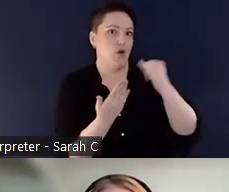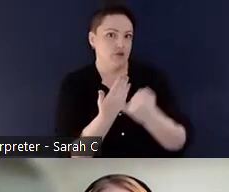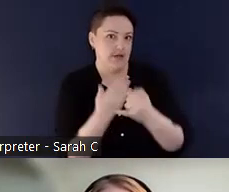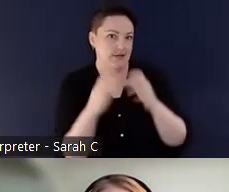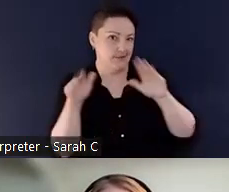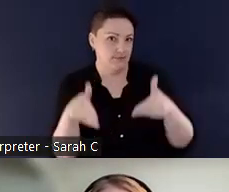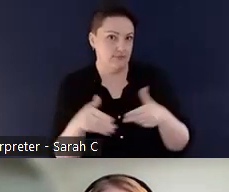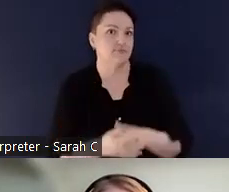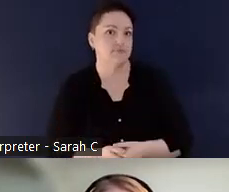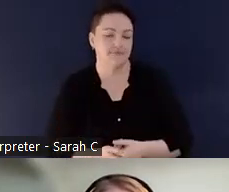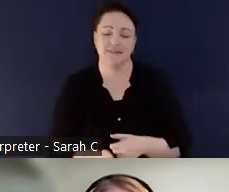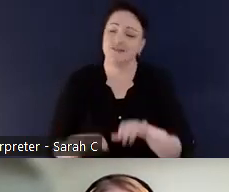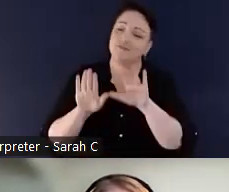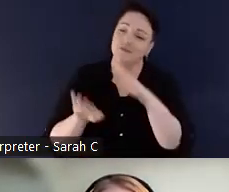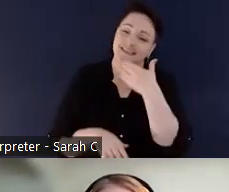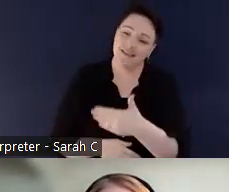Great, thank you.